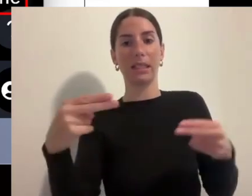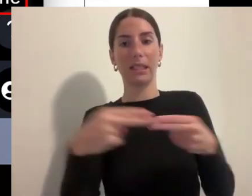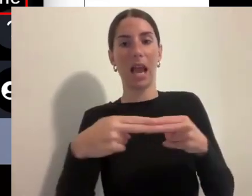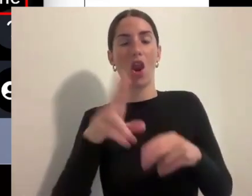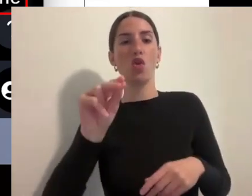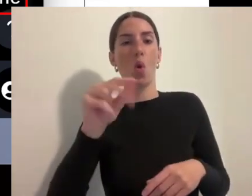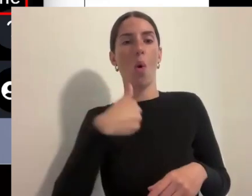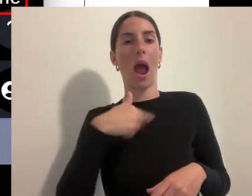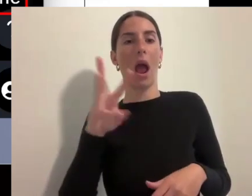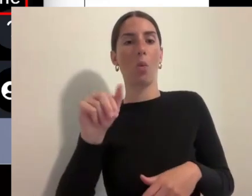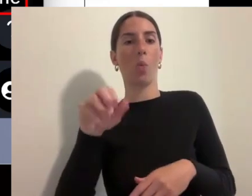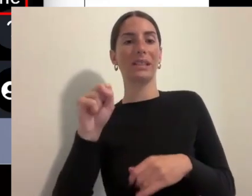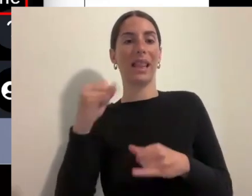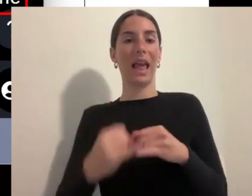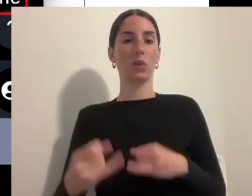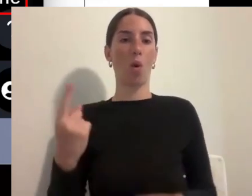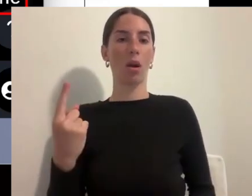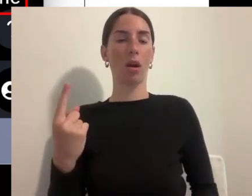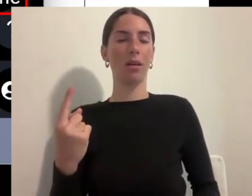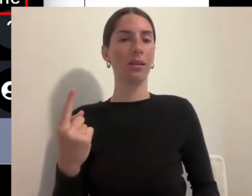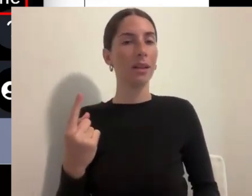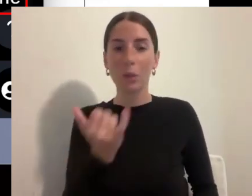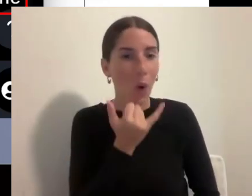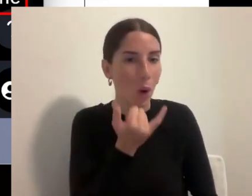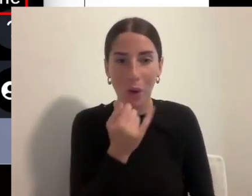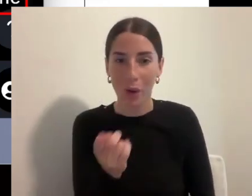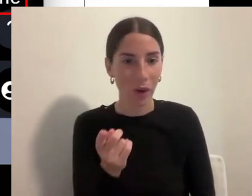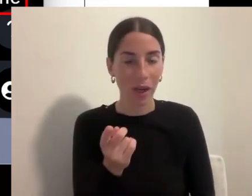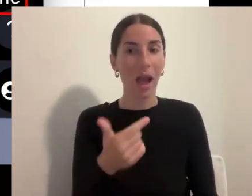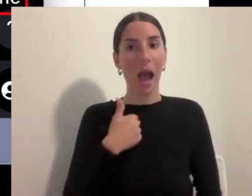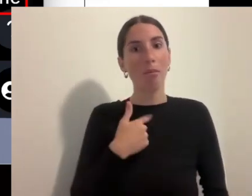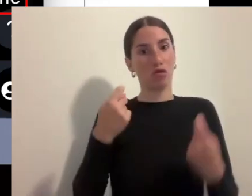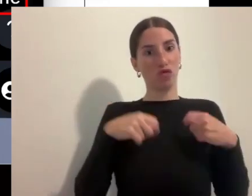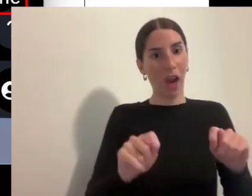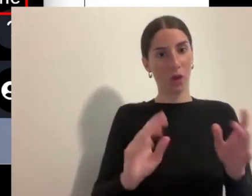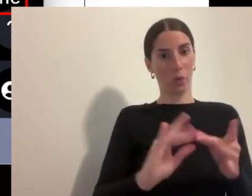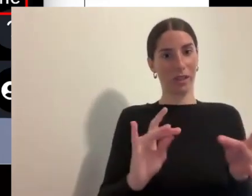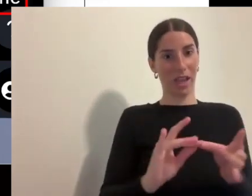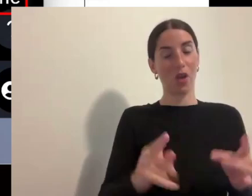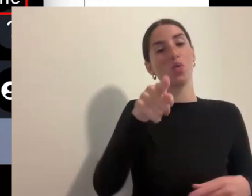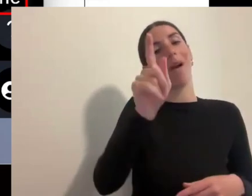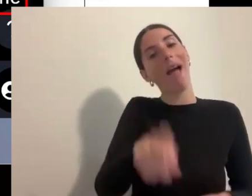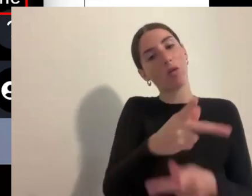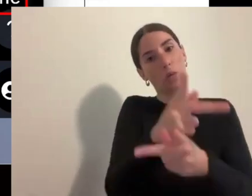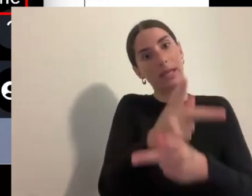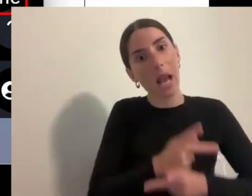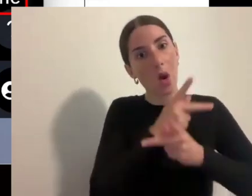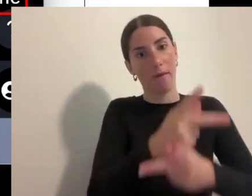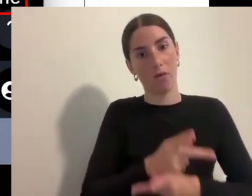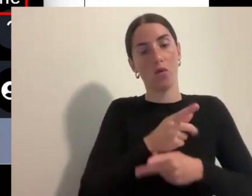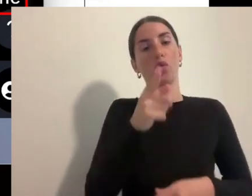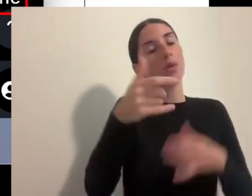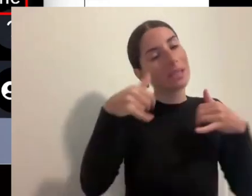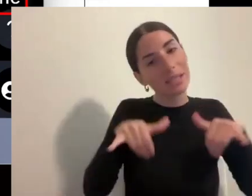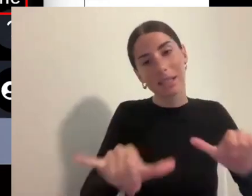said, "No, I was last one." So what I'm trying to say is you have to be careful, and you still have to,